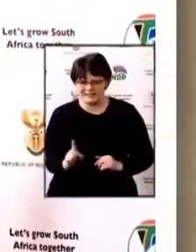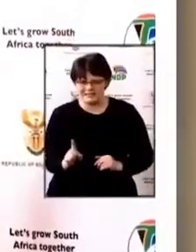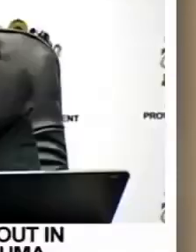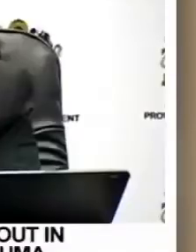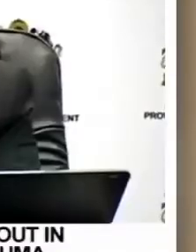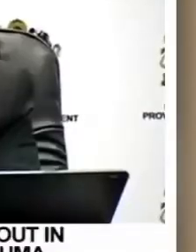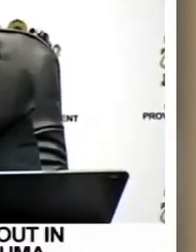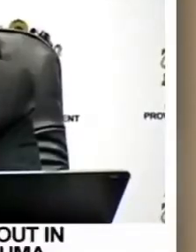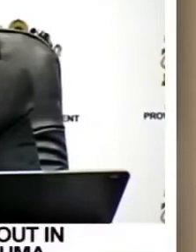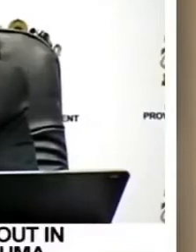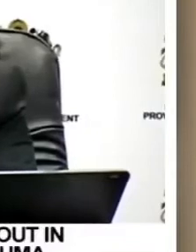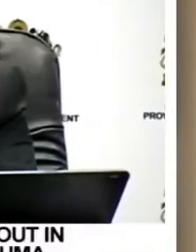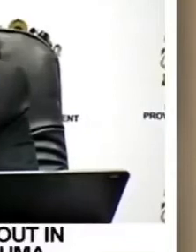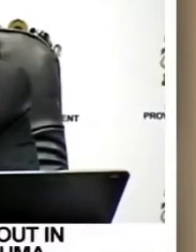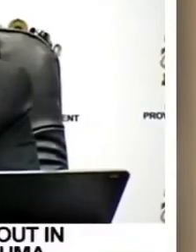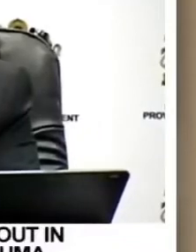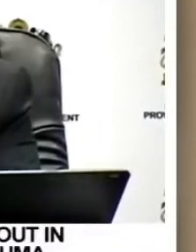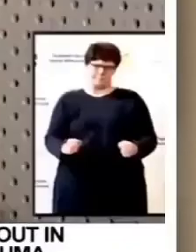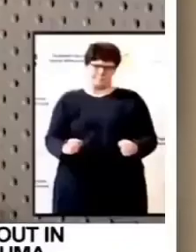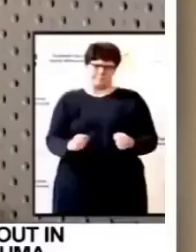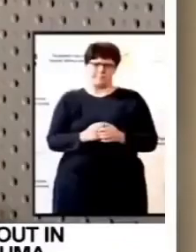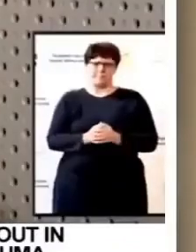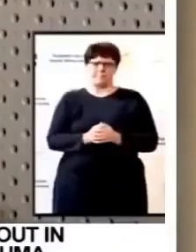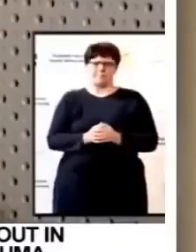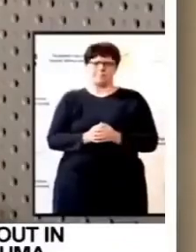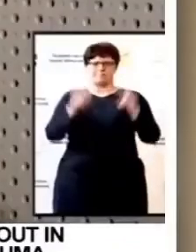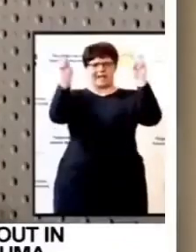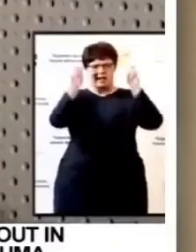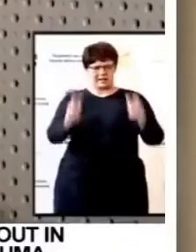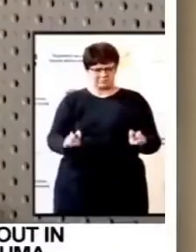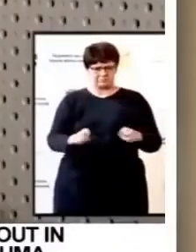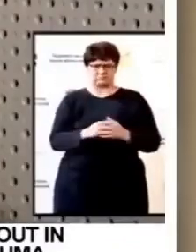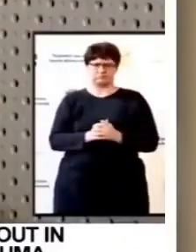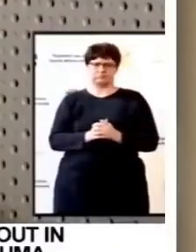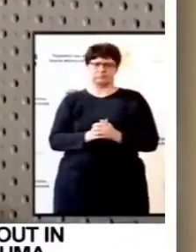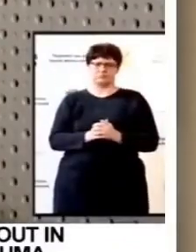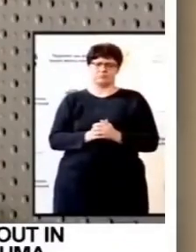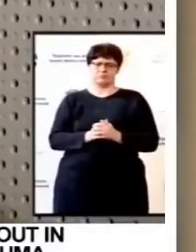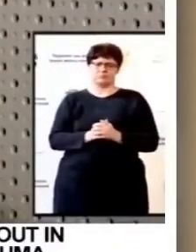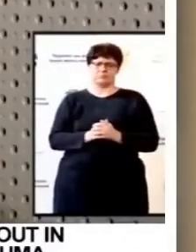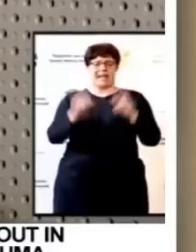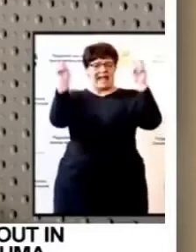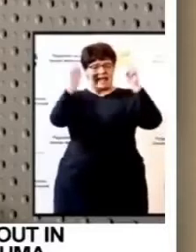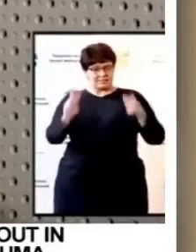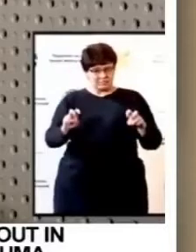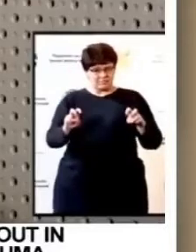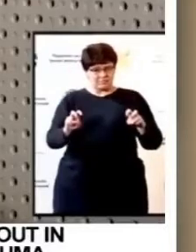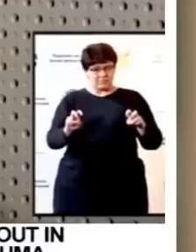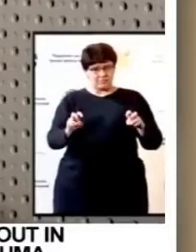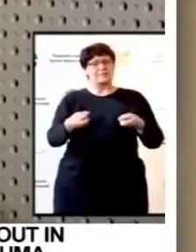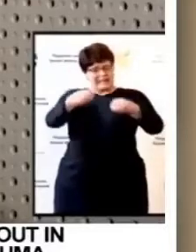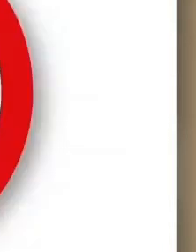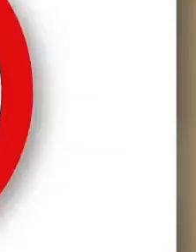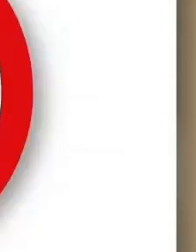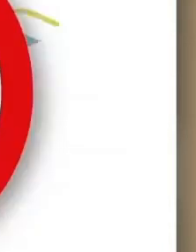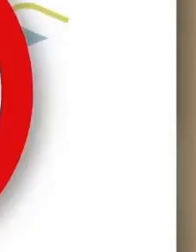Unfortunately, a lot of this goodwill was wasted when the government went ahead with some pretty odd restrictions that had zero effect other than to get